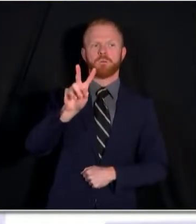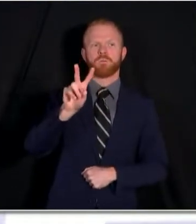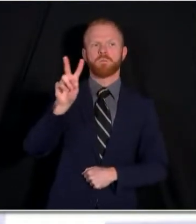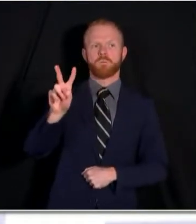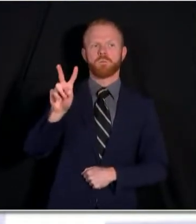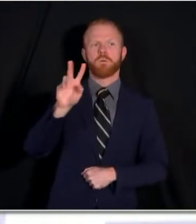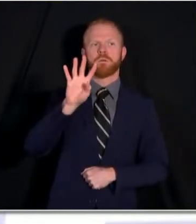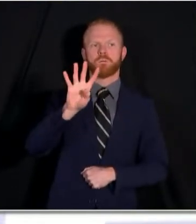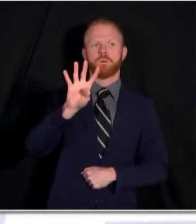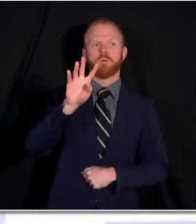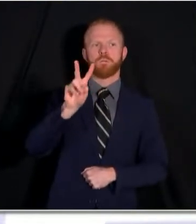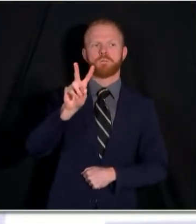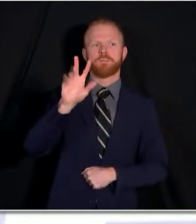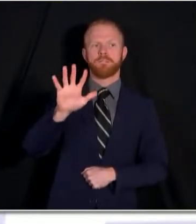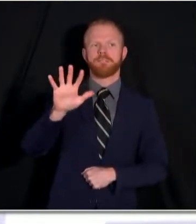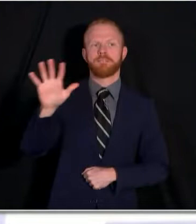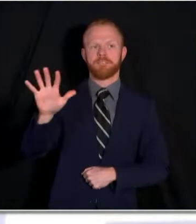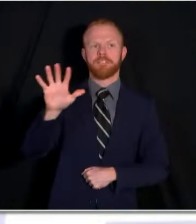833-422-4255 number,